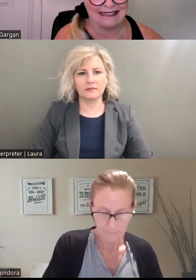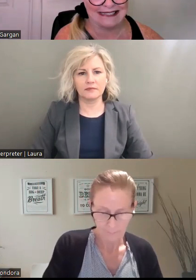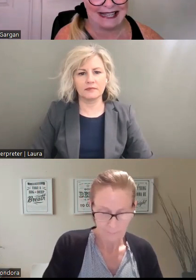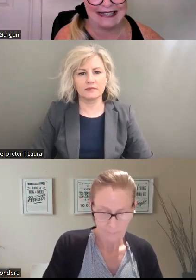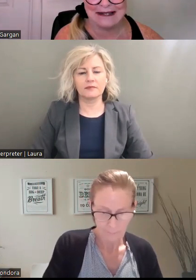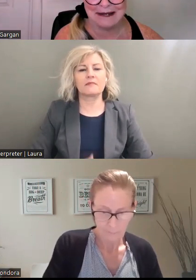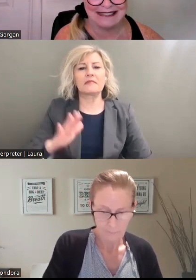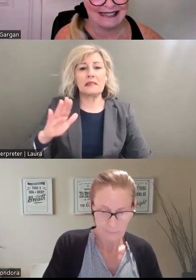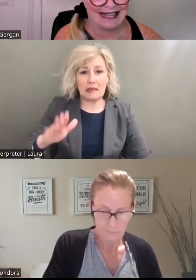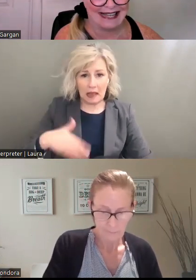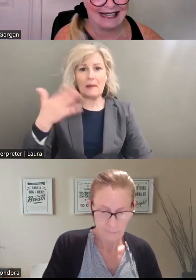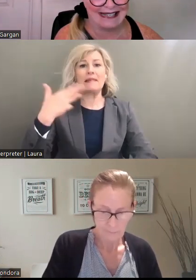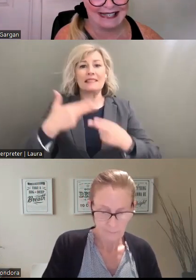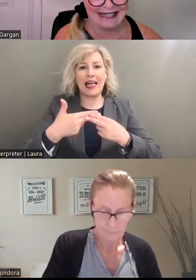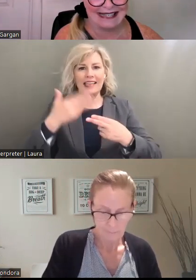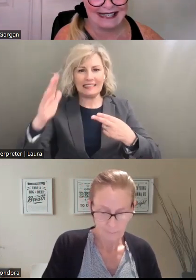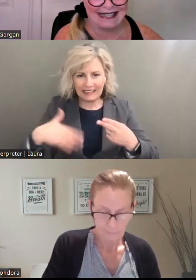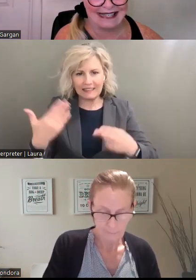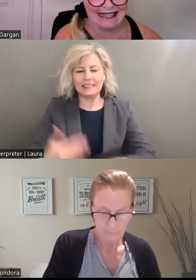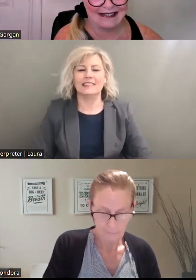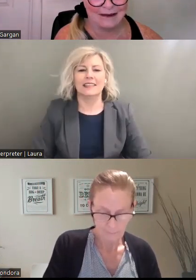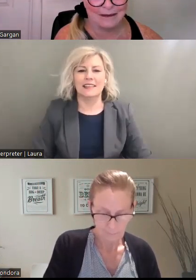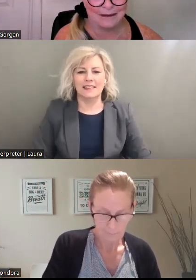come on, slide, come on, slide.